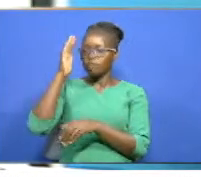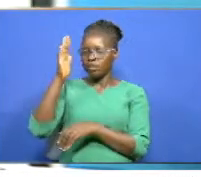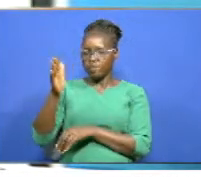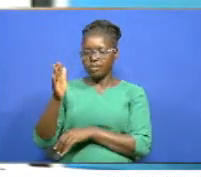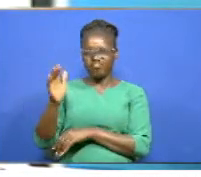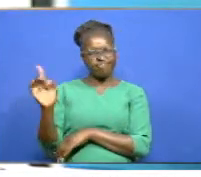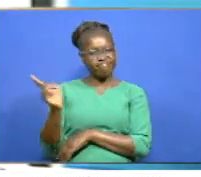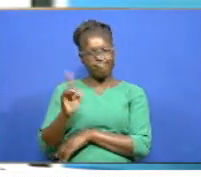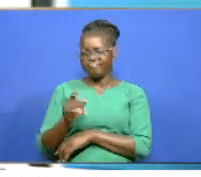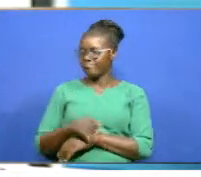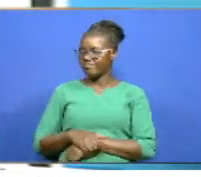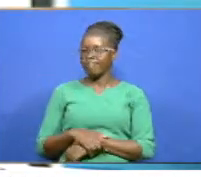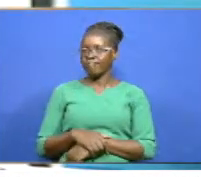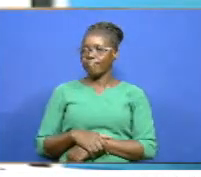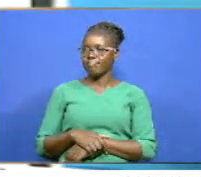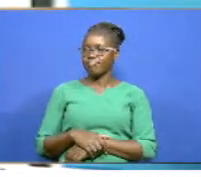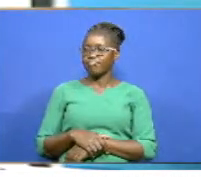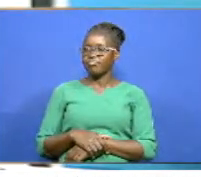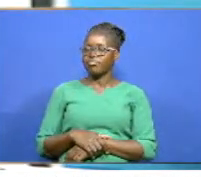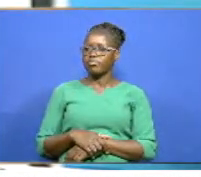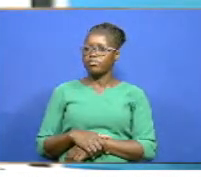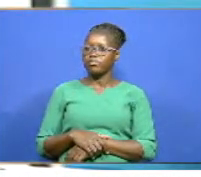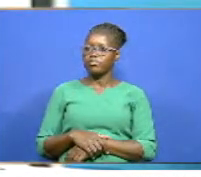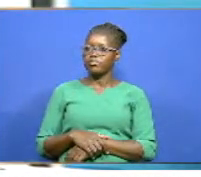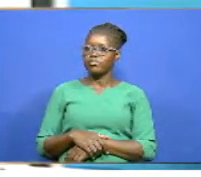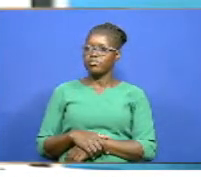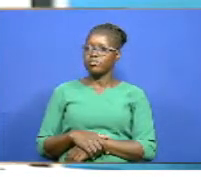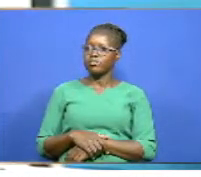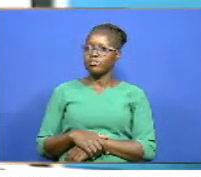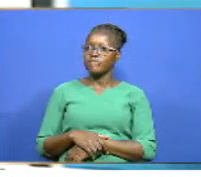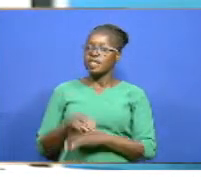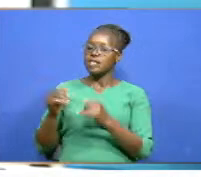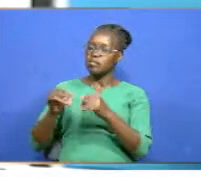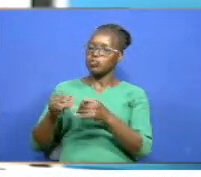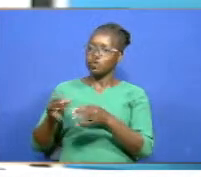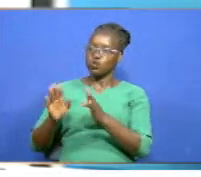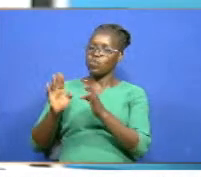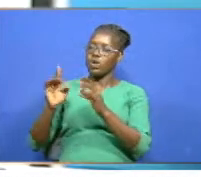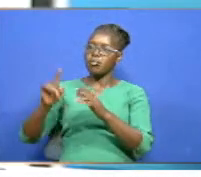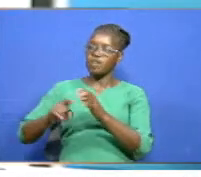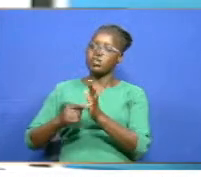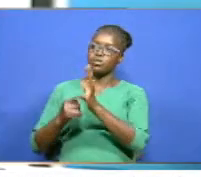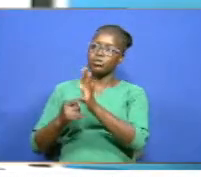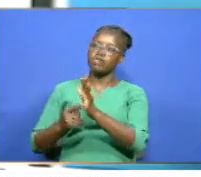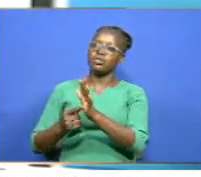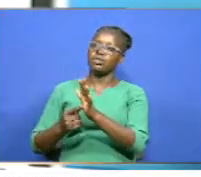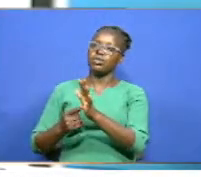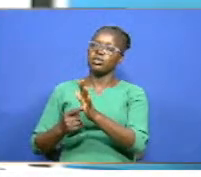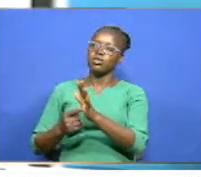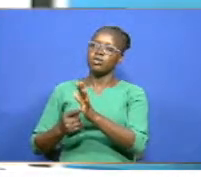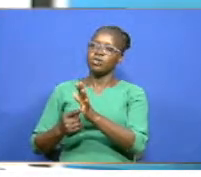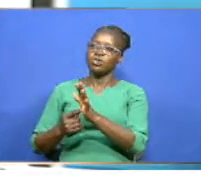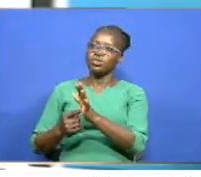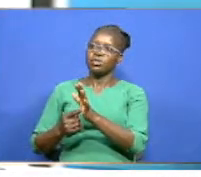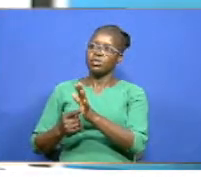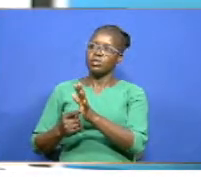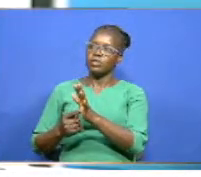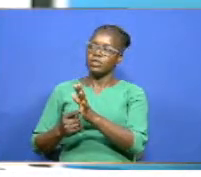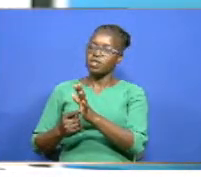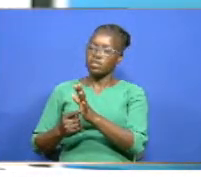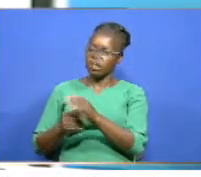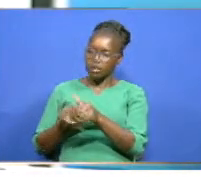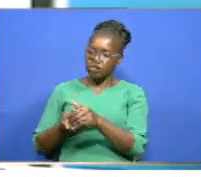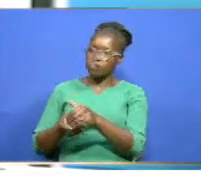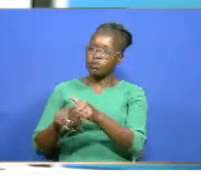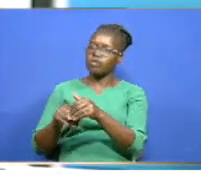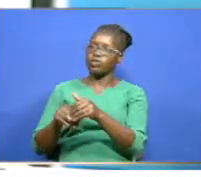is not necessarily the case. You must have an implementation mechanism that safeguards a directive that you have given. So if